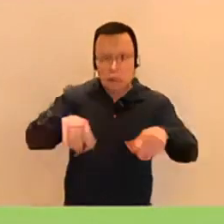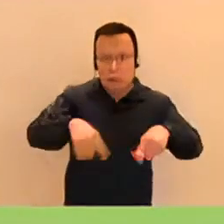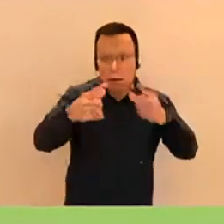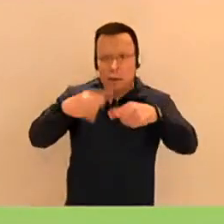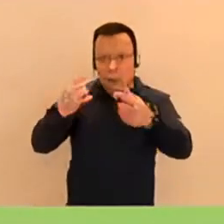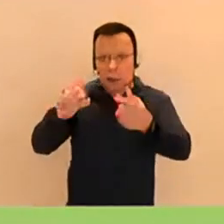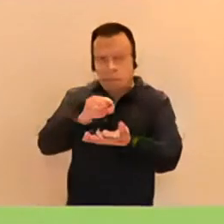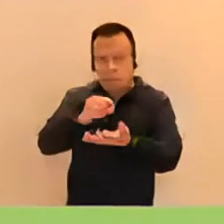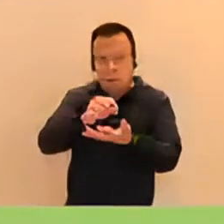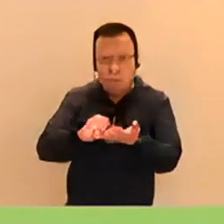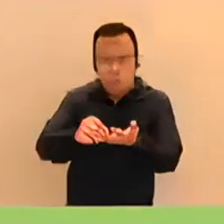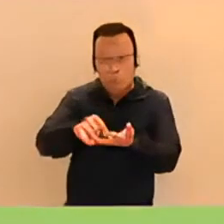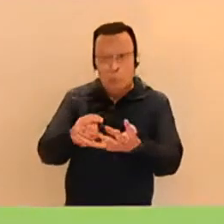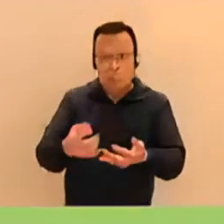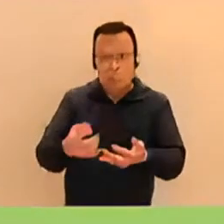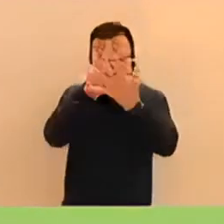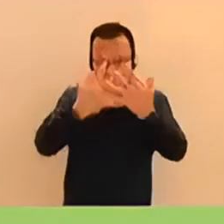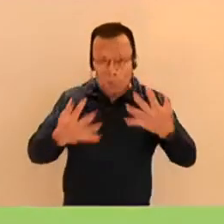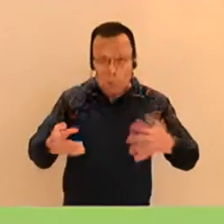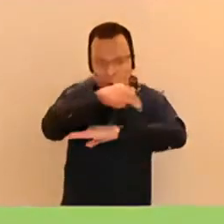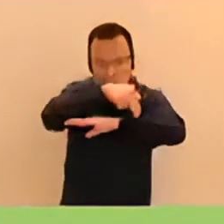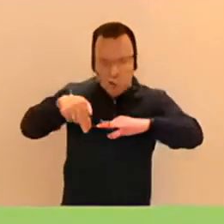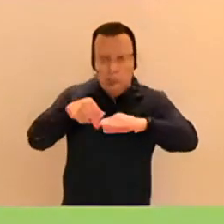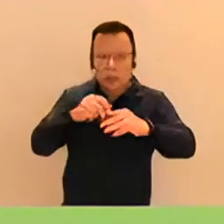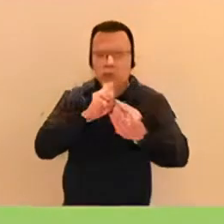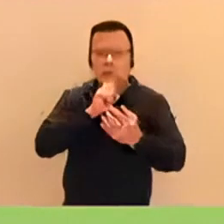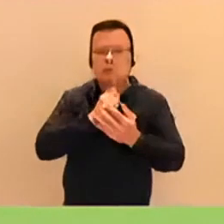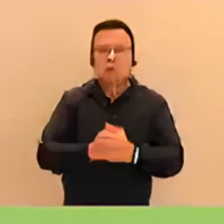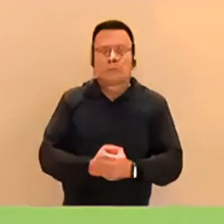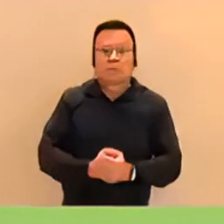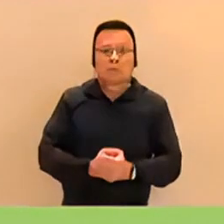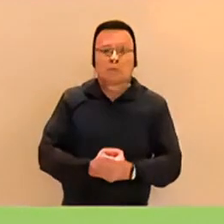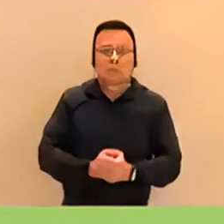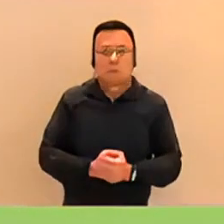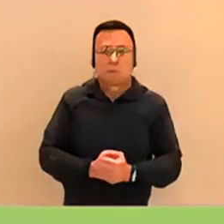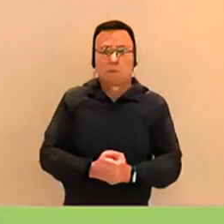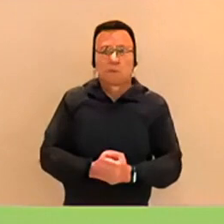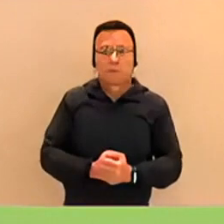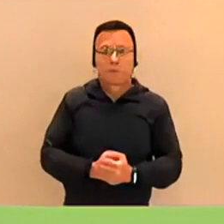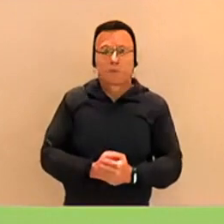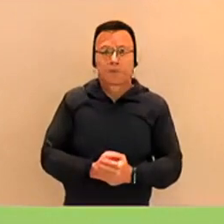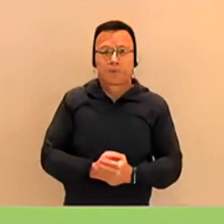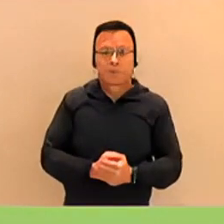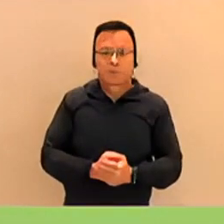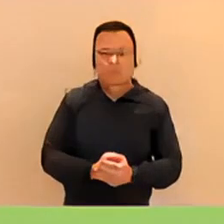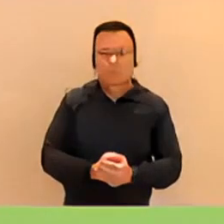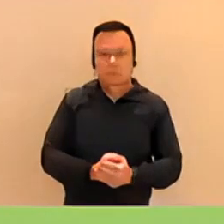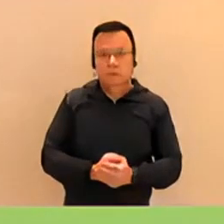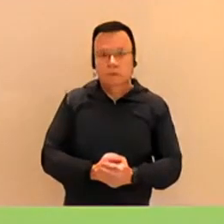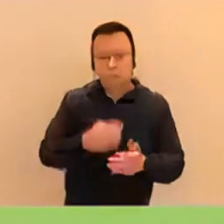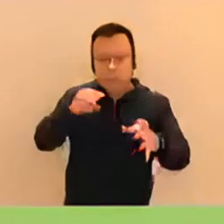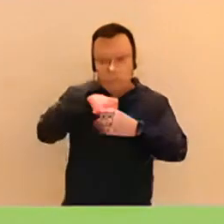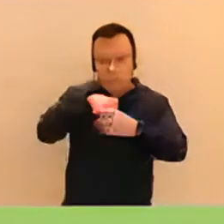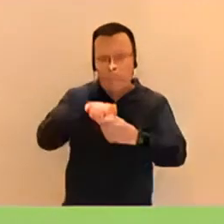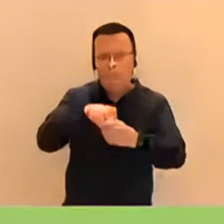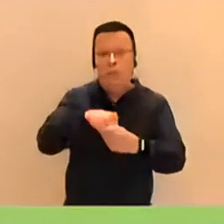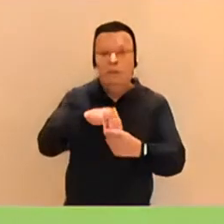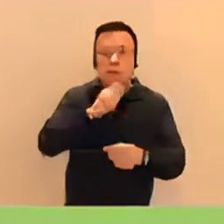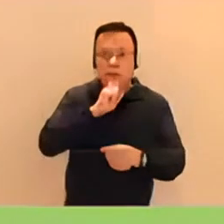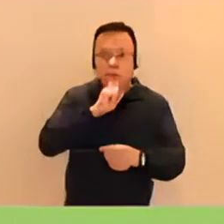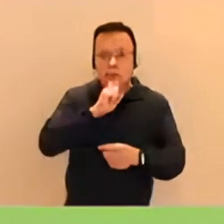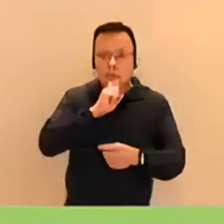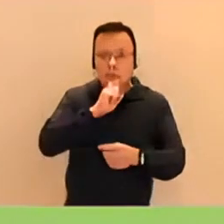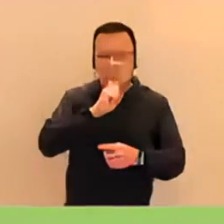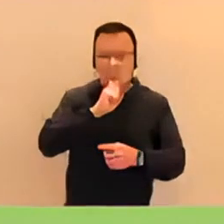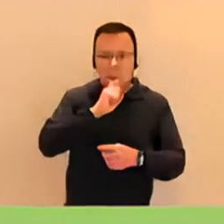including the sponge city design comprising sustainable urban drainage system, such